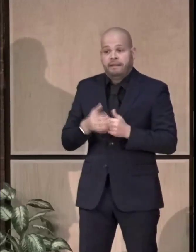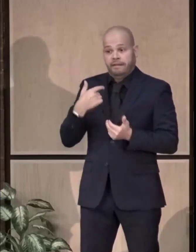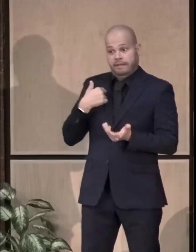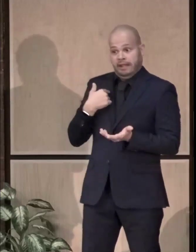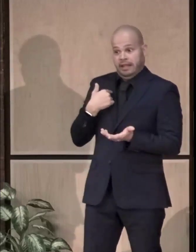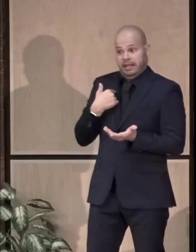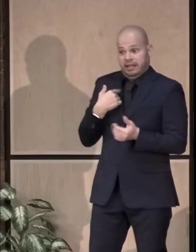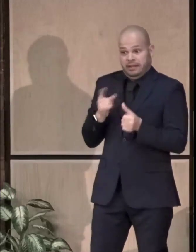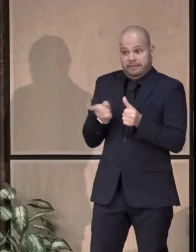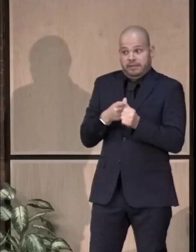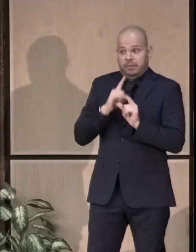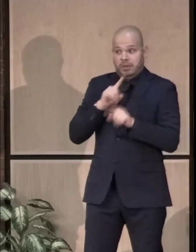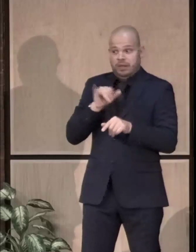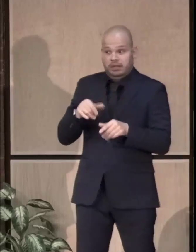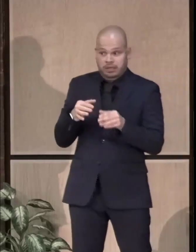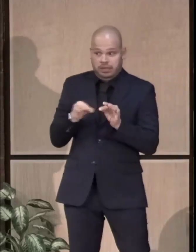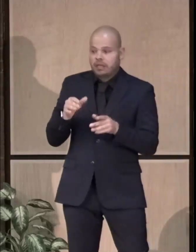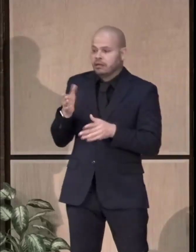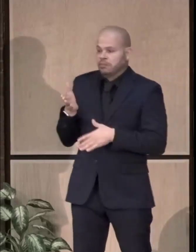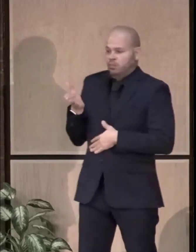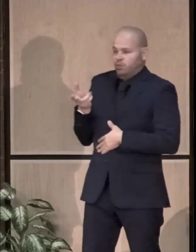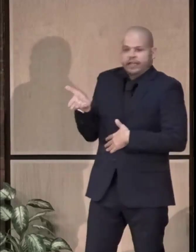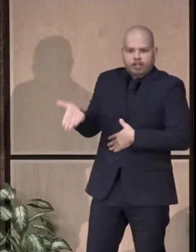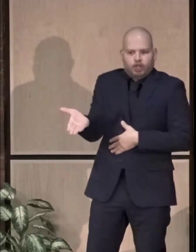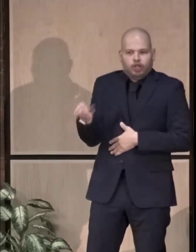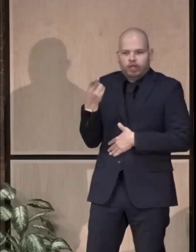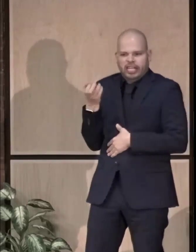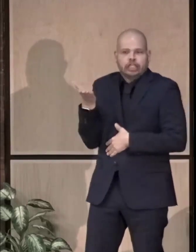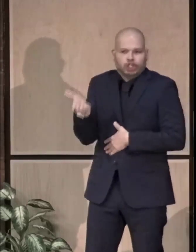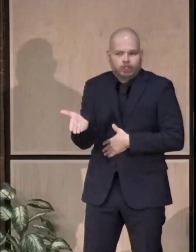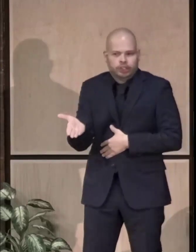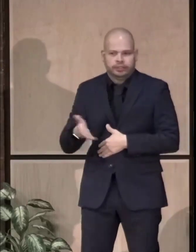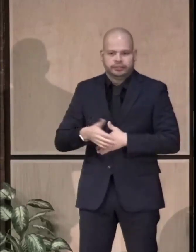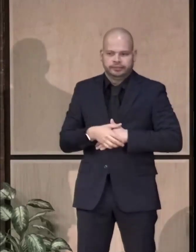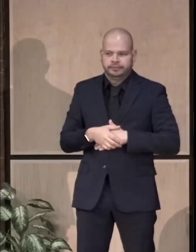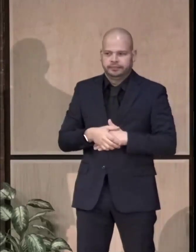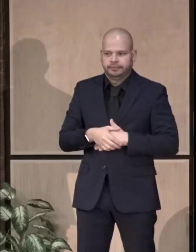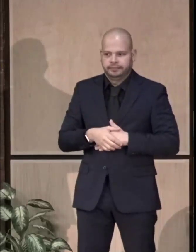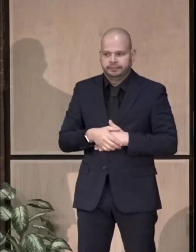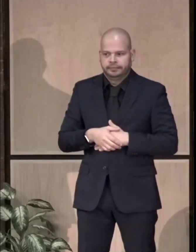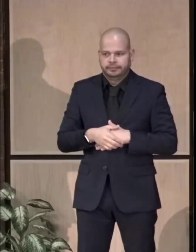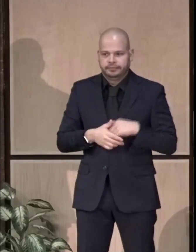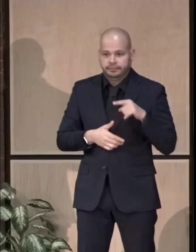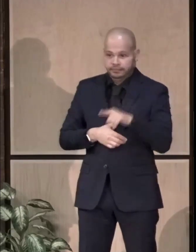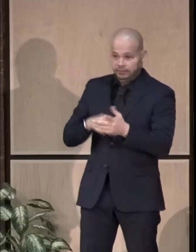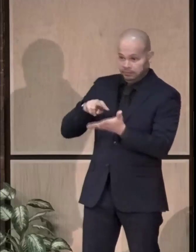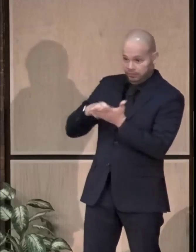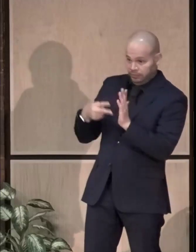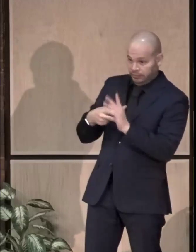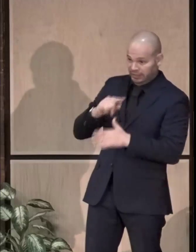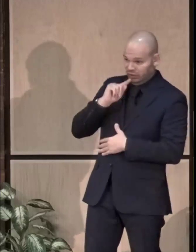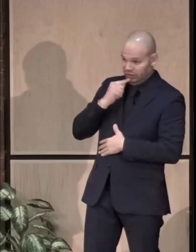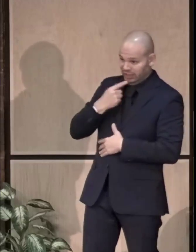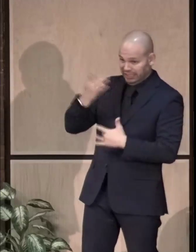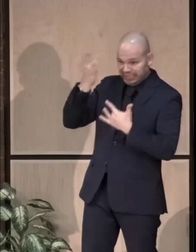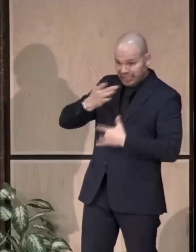talked about, sir. And then from what we've already talked about. He was glad that he was there because he was severely ill? Just